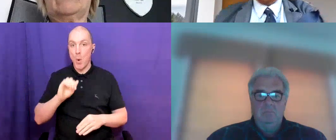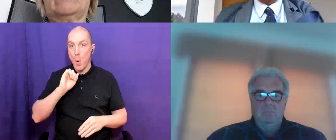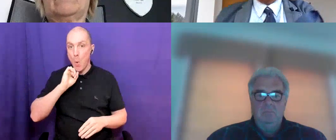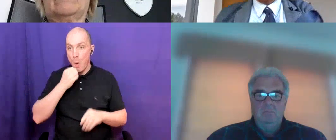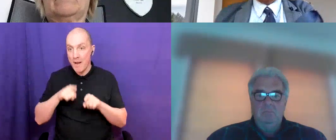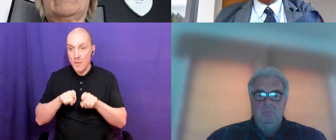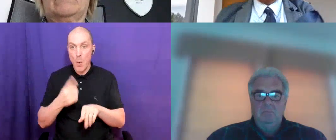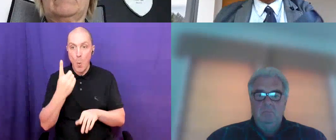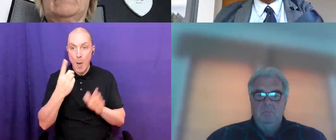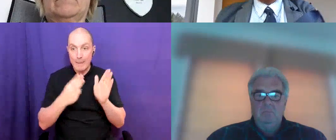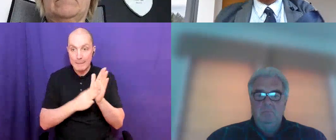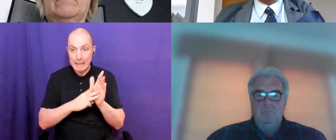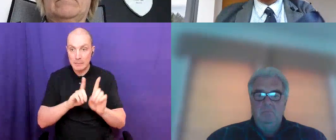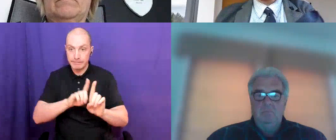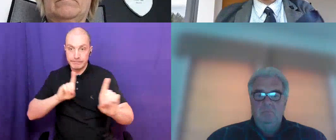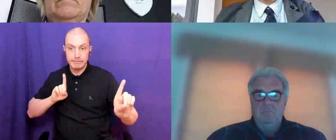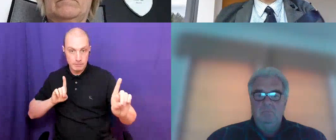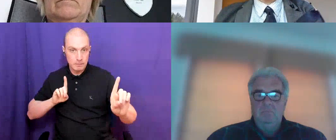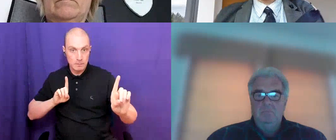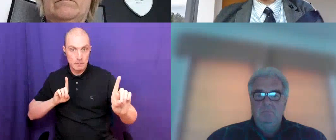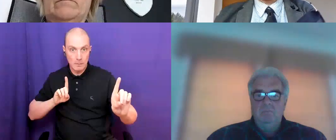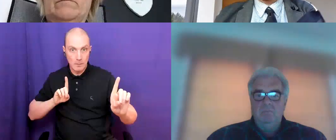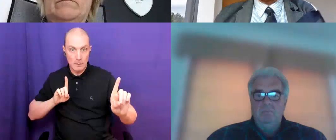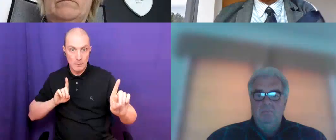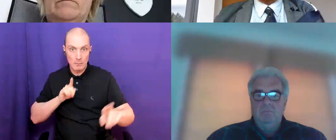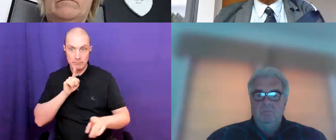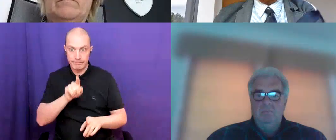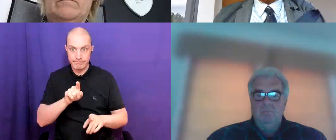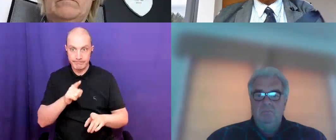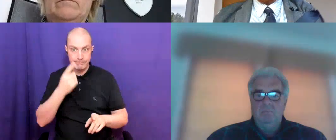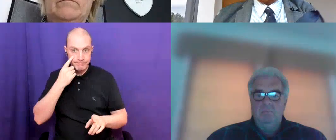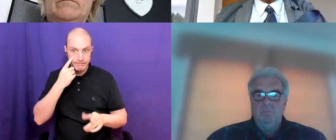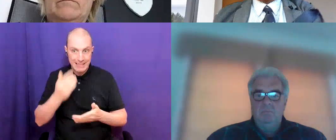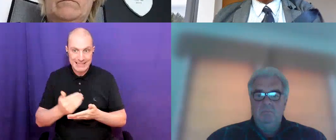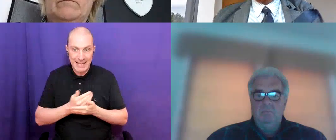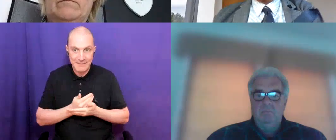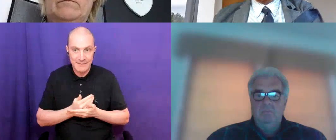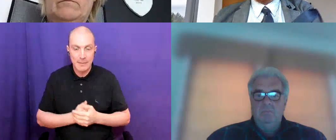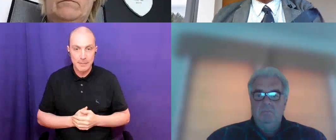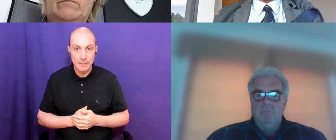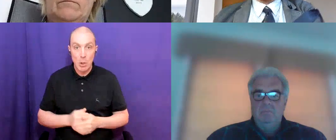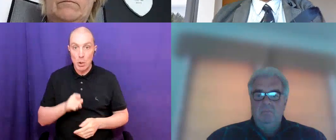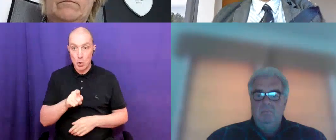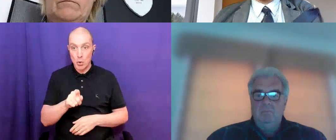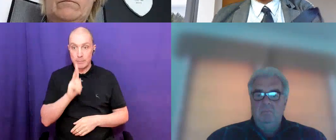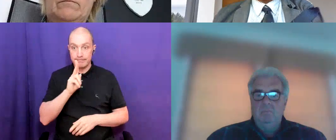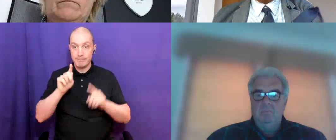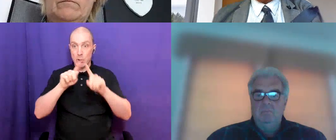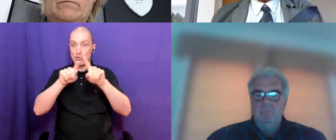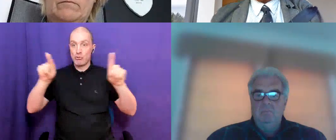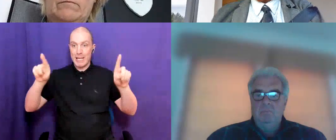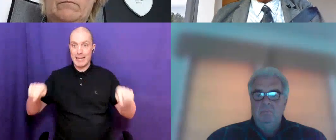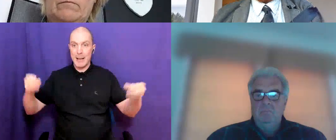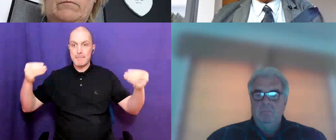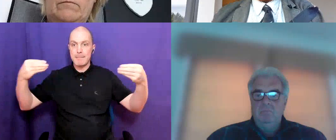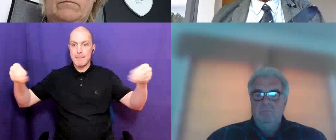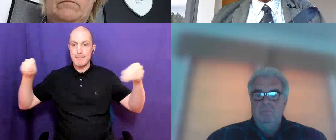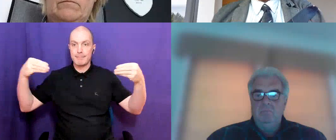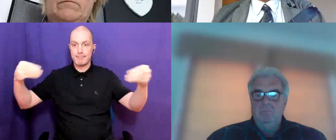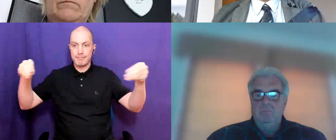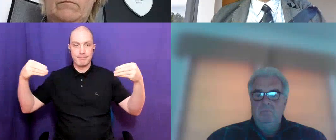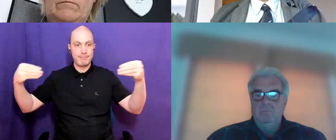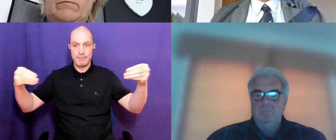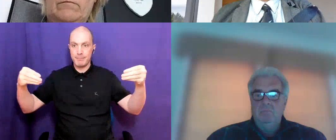markers in place to help people keep safe. You will see screens, perspex screens between staff and